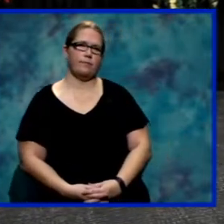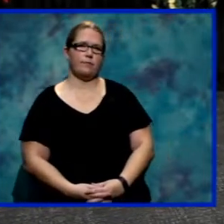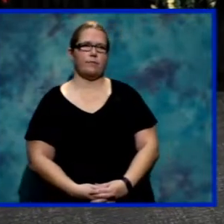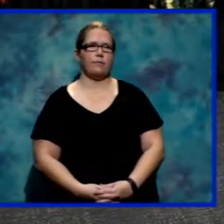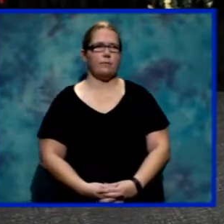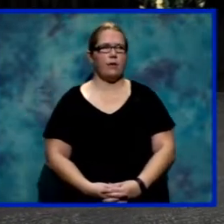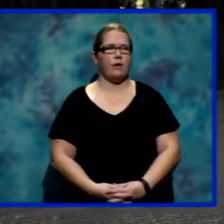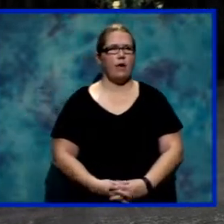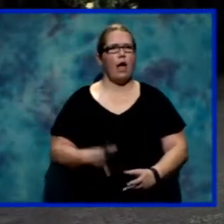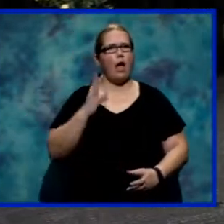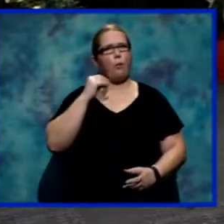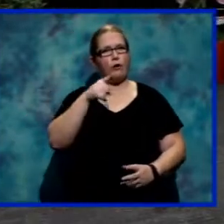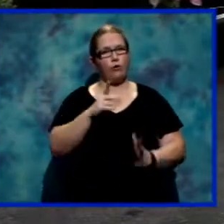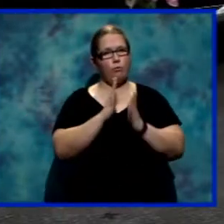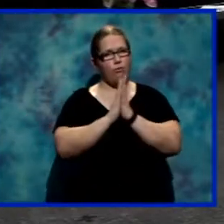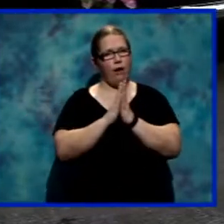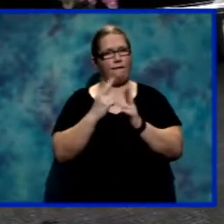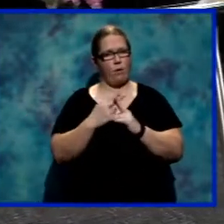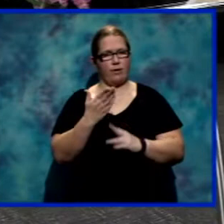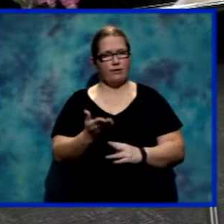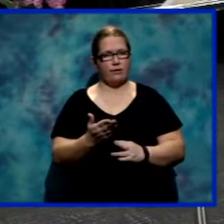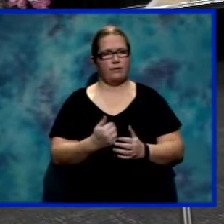And when you pray for this,